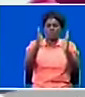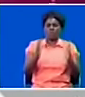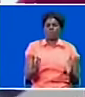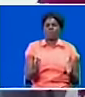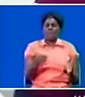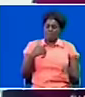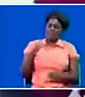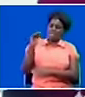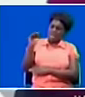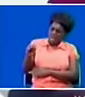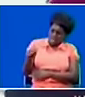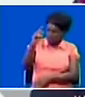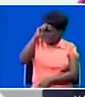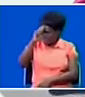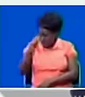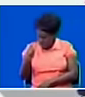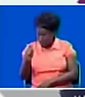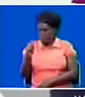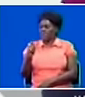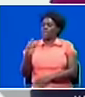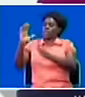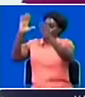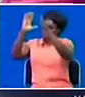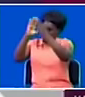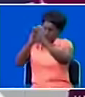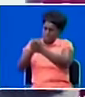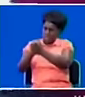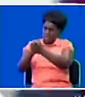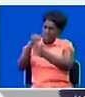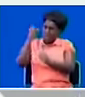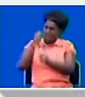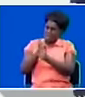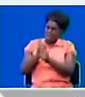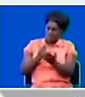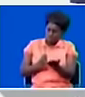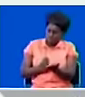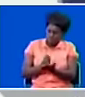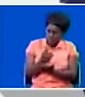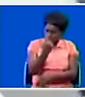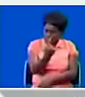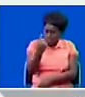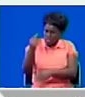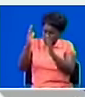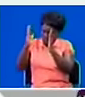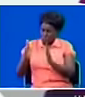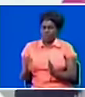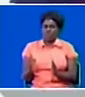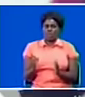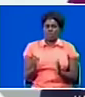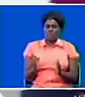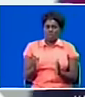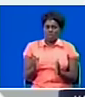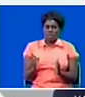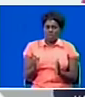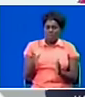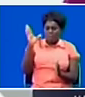Mimi nawaomba kwa heshima kwamba kama Jubilee tutahakikisha kwamba kila mmoja wetu ambaye